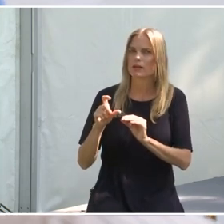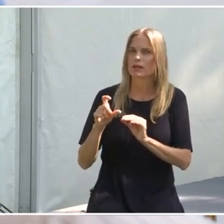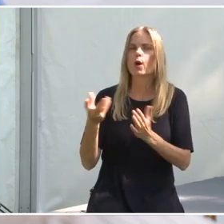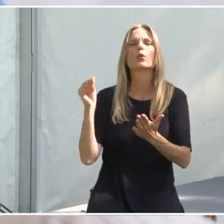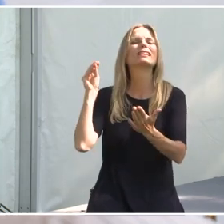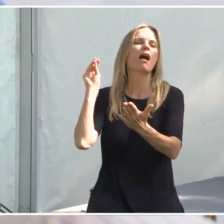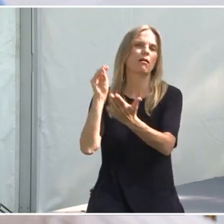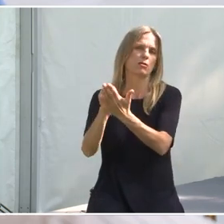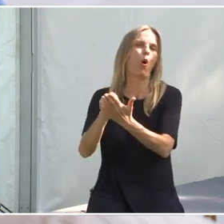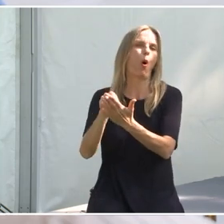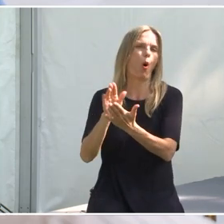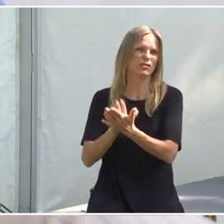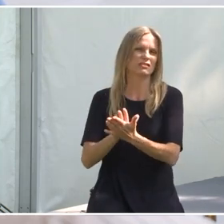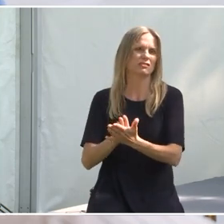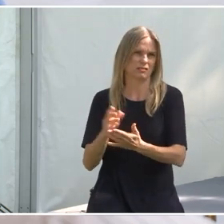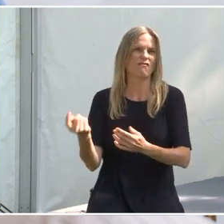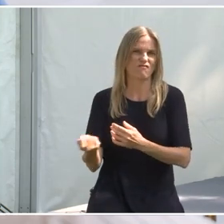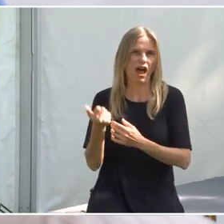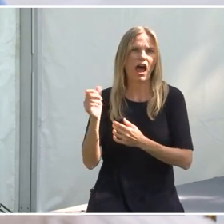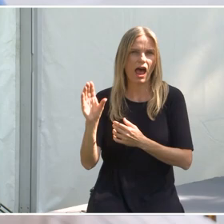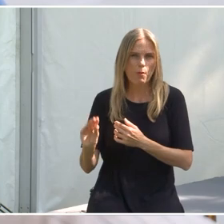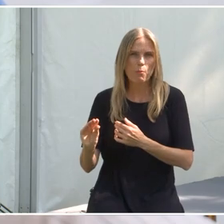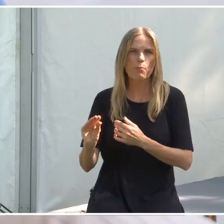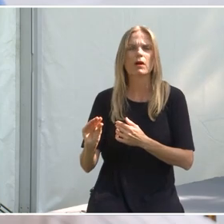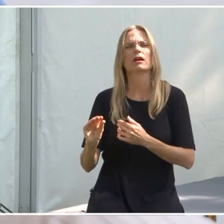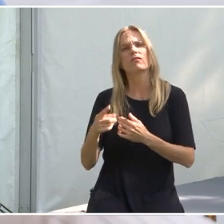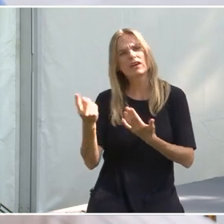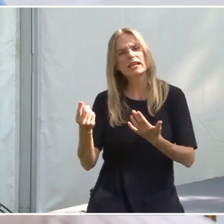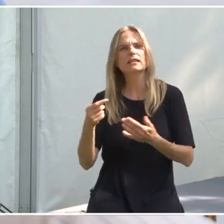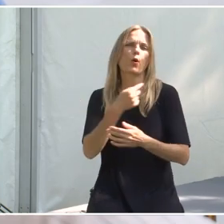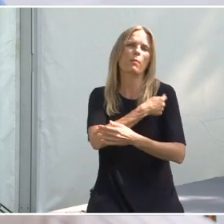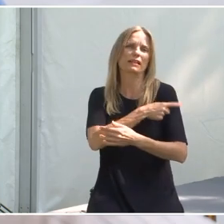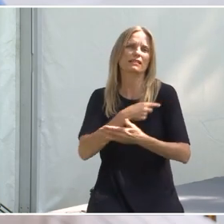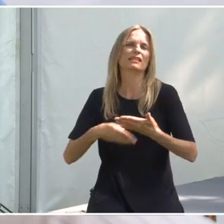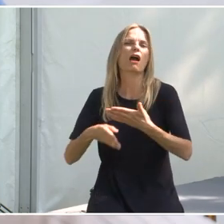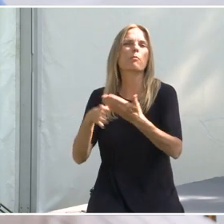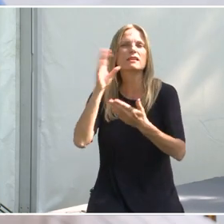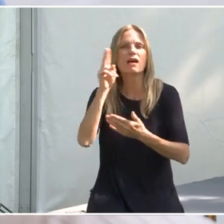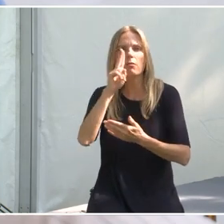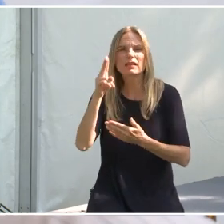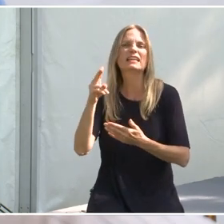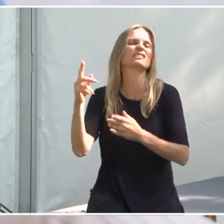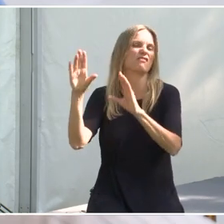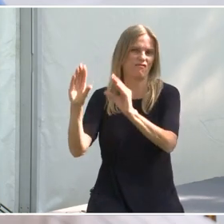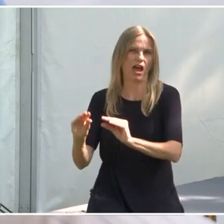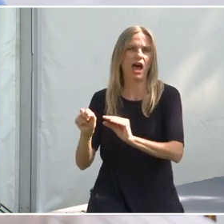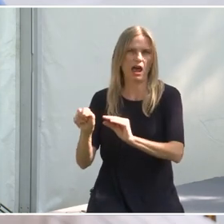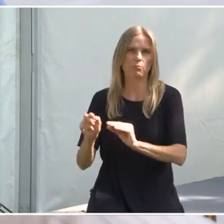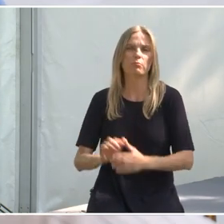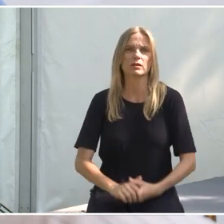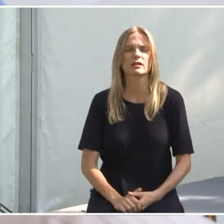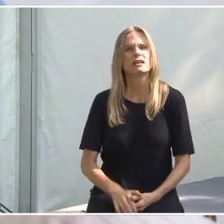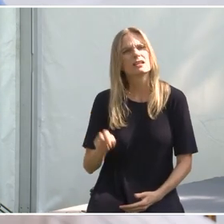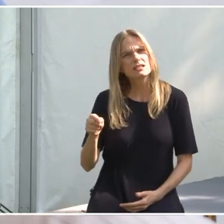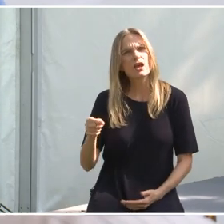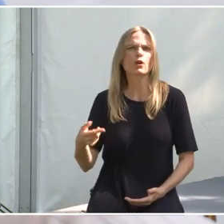diagnosis, which refers to if they're getting actual medical help on this side. Mm. And this gap is the largest in the entire population. Mm.